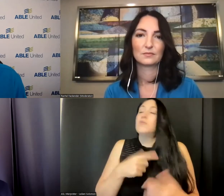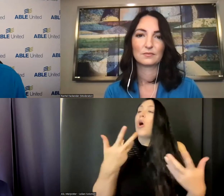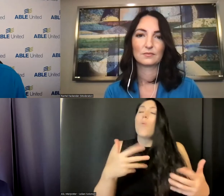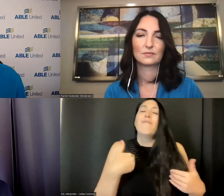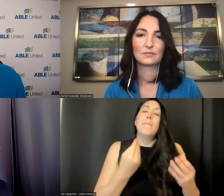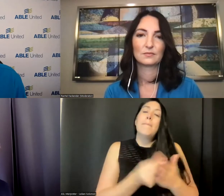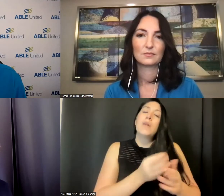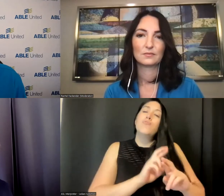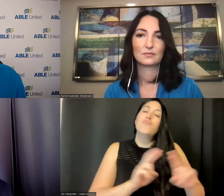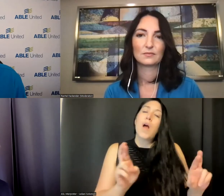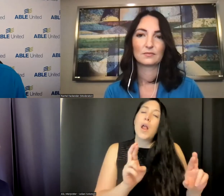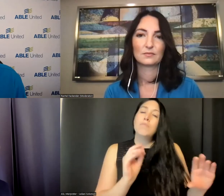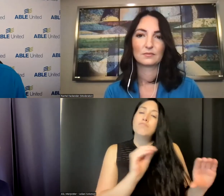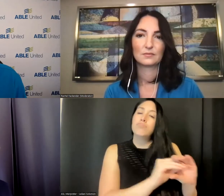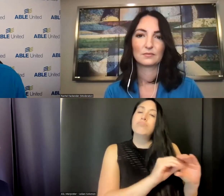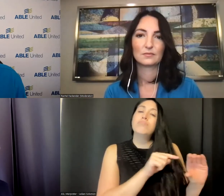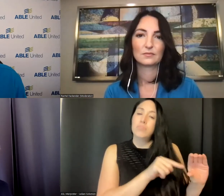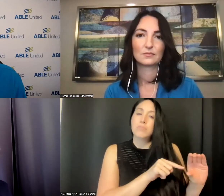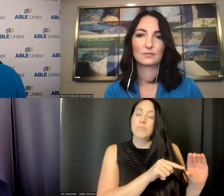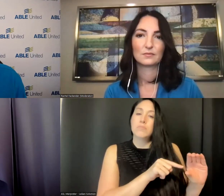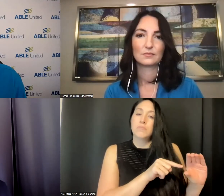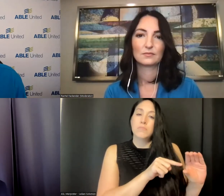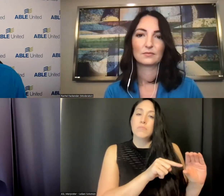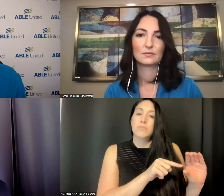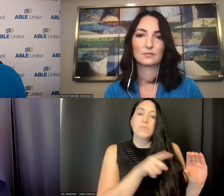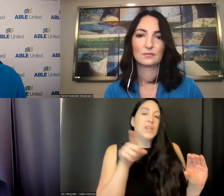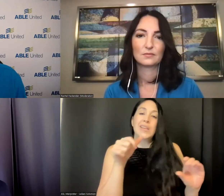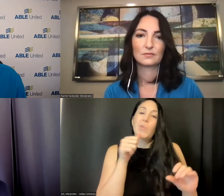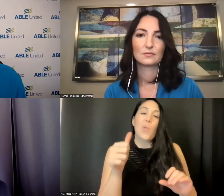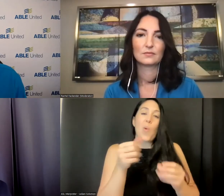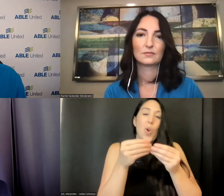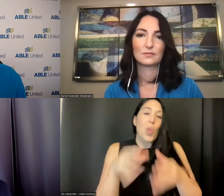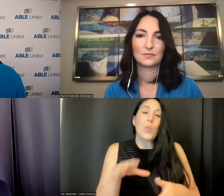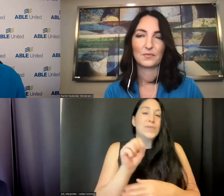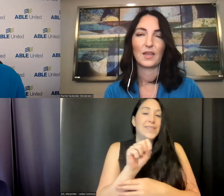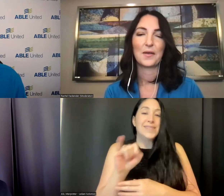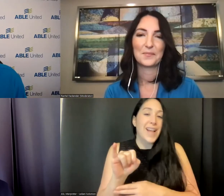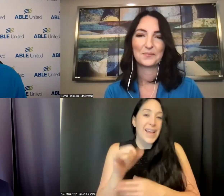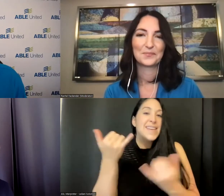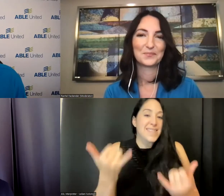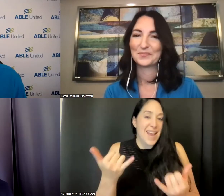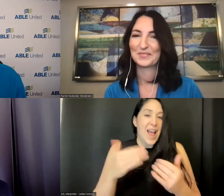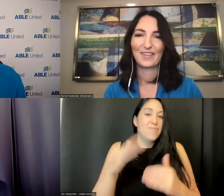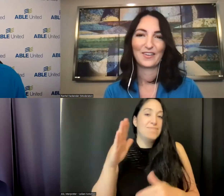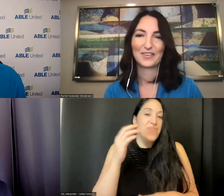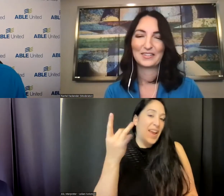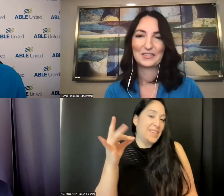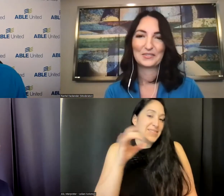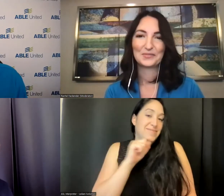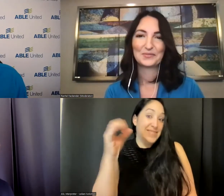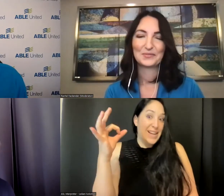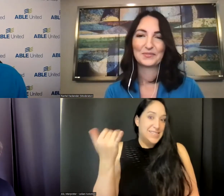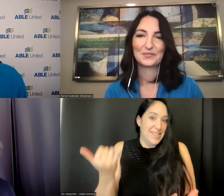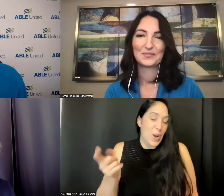aside that is not going to impact him losing SSI, because now he's over 18, he's 19 now, and he's getting that